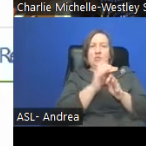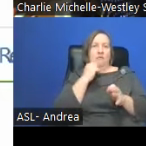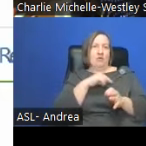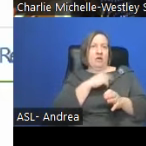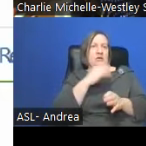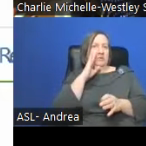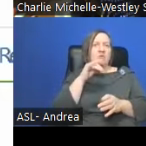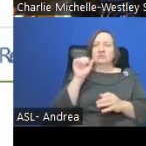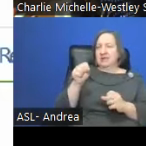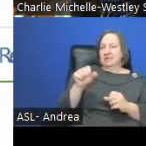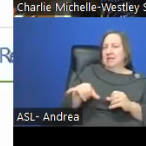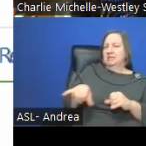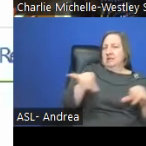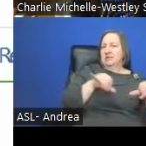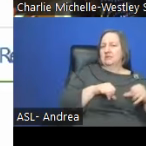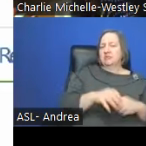is standard.